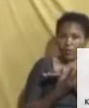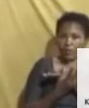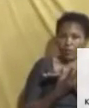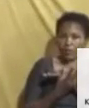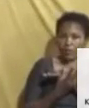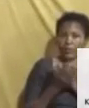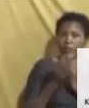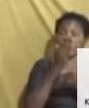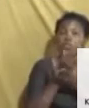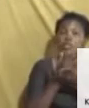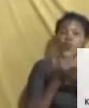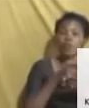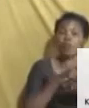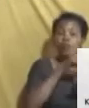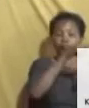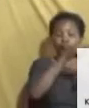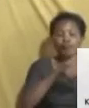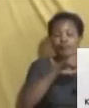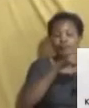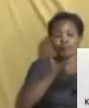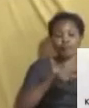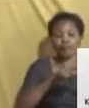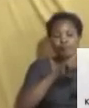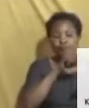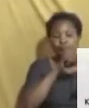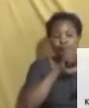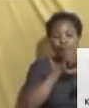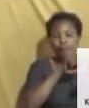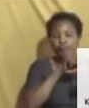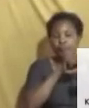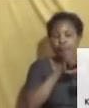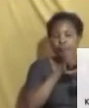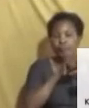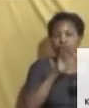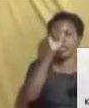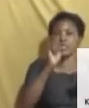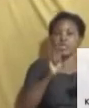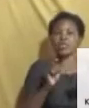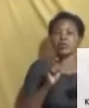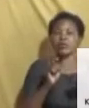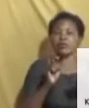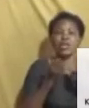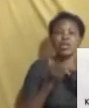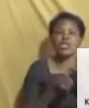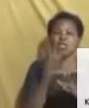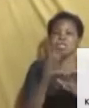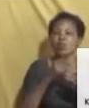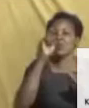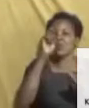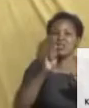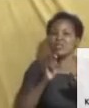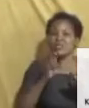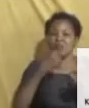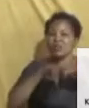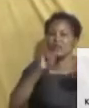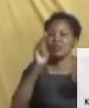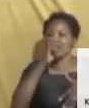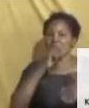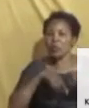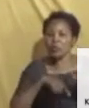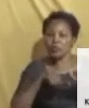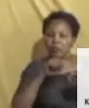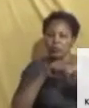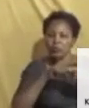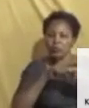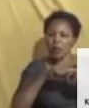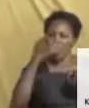some of them. Let us look at the executive. What is the nature of the executive in Kenya? It is pure